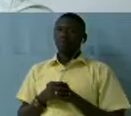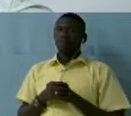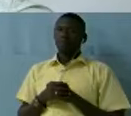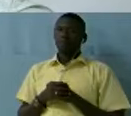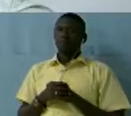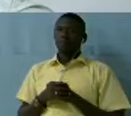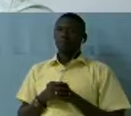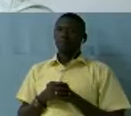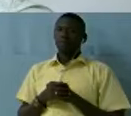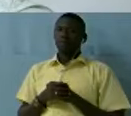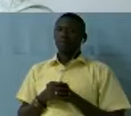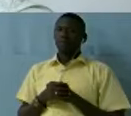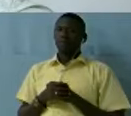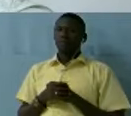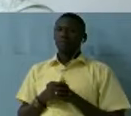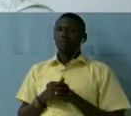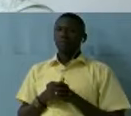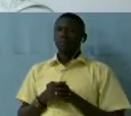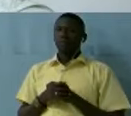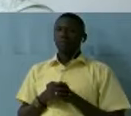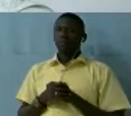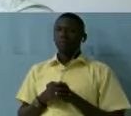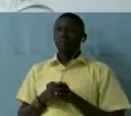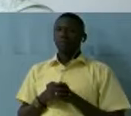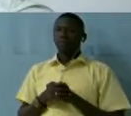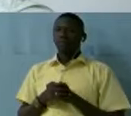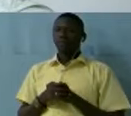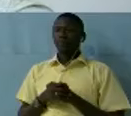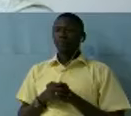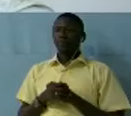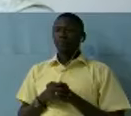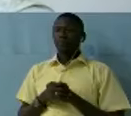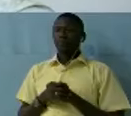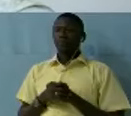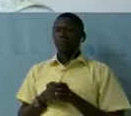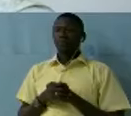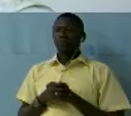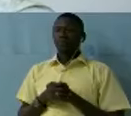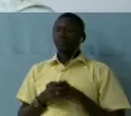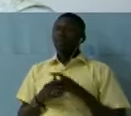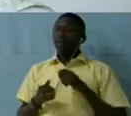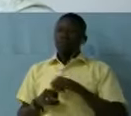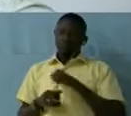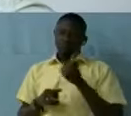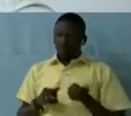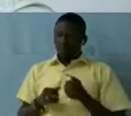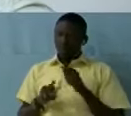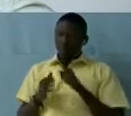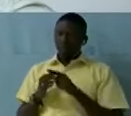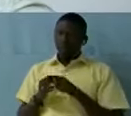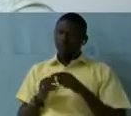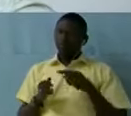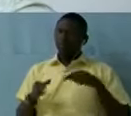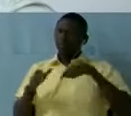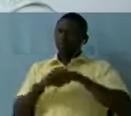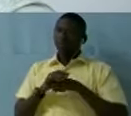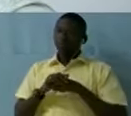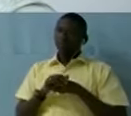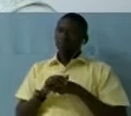satara ite wolu noma satala ila kulukono ning awato sita. And it is precisely in respect of